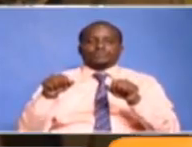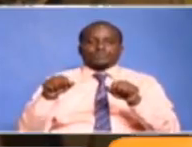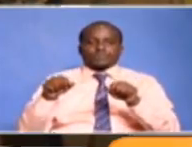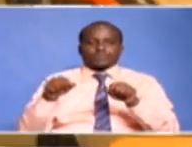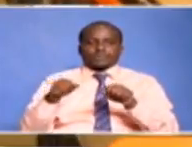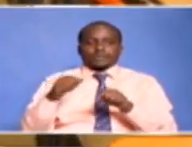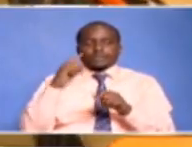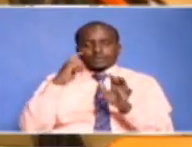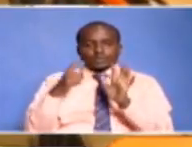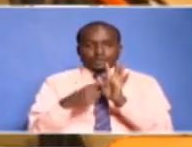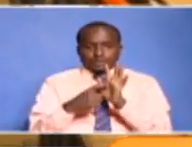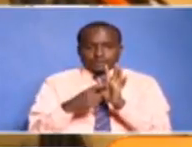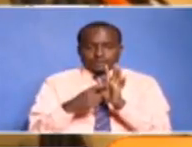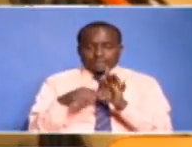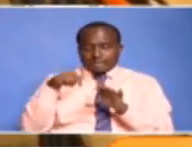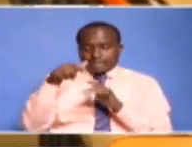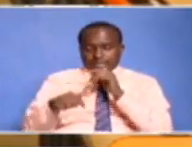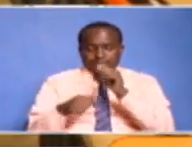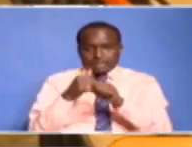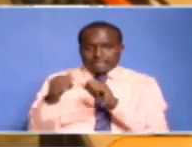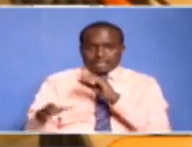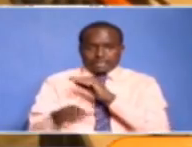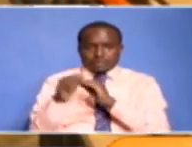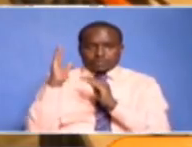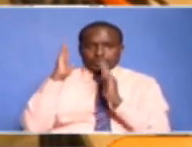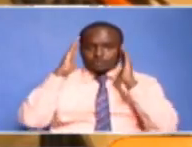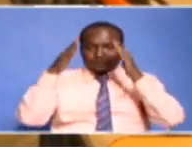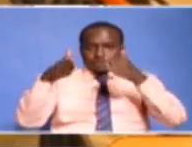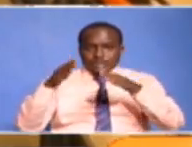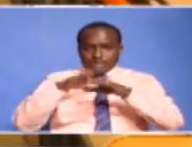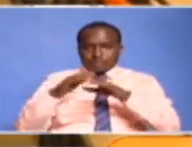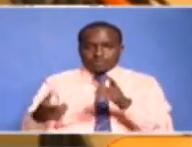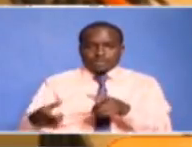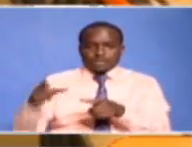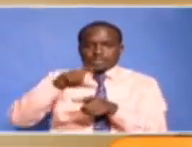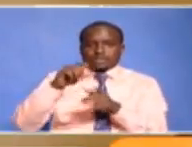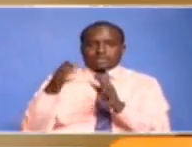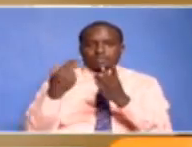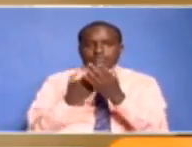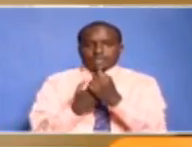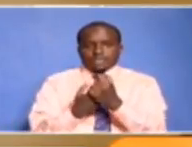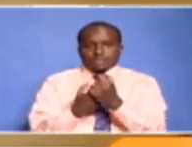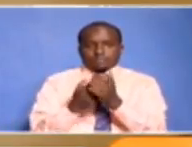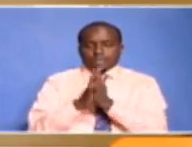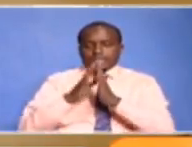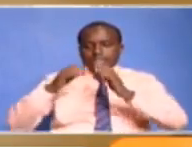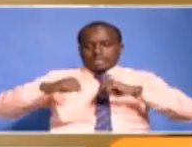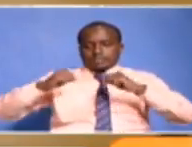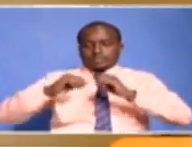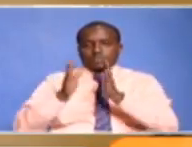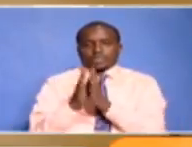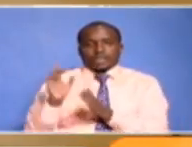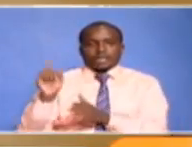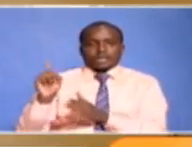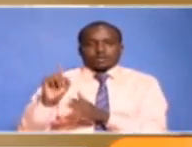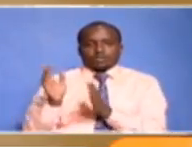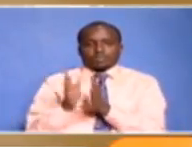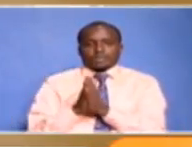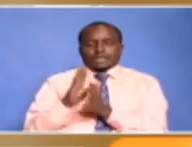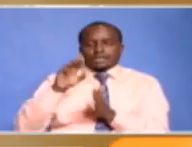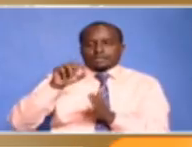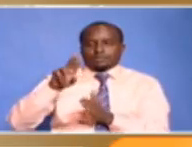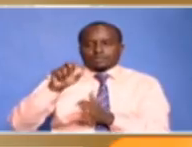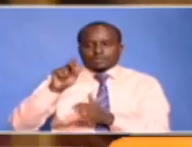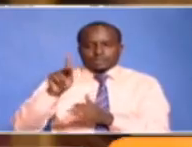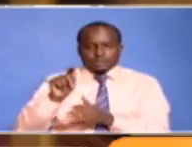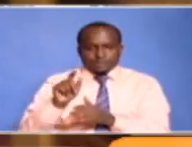Hasani, noted that this year's edition will focus on increase in partnership and deals between Nairobi and Muscat.